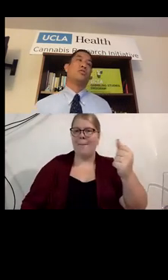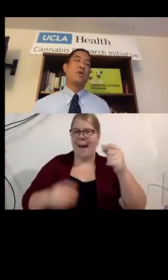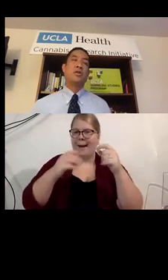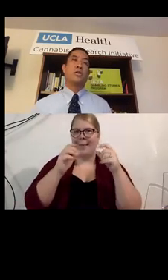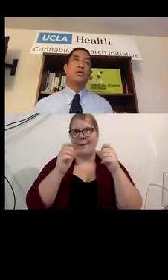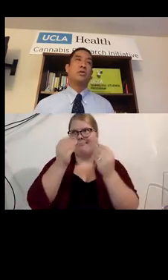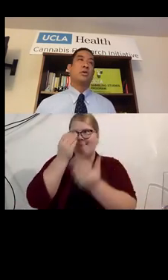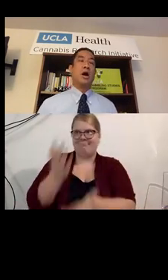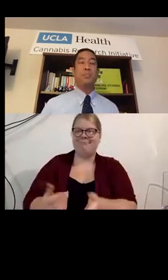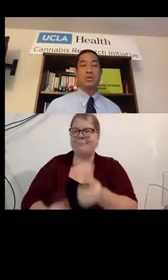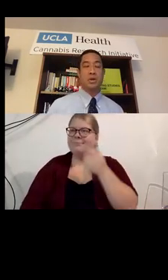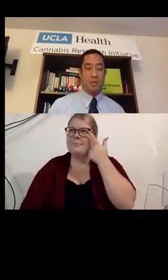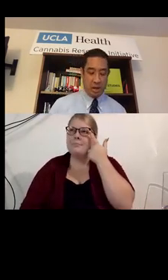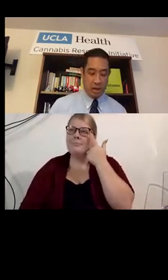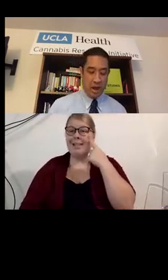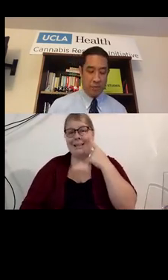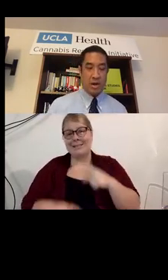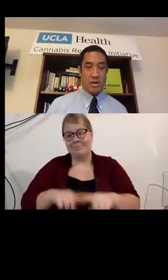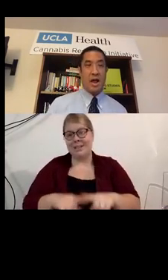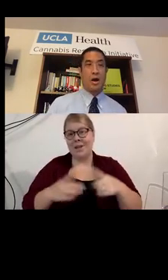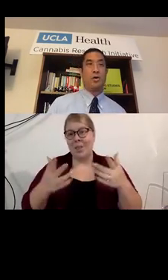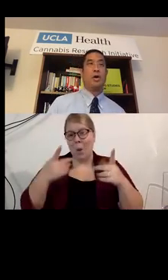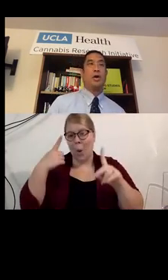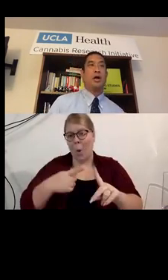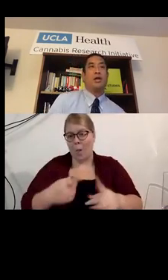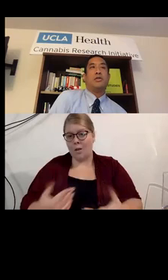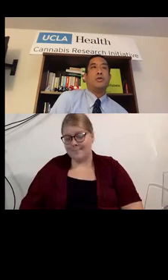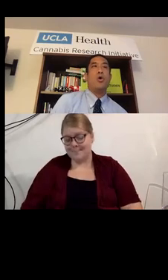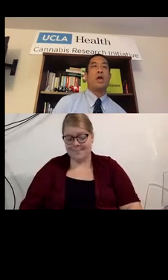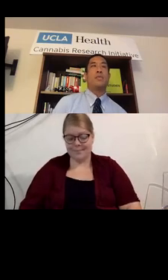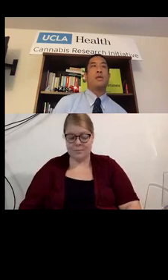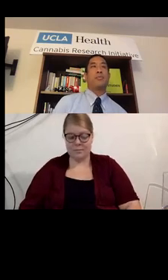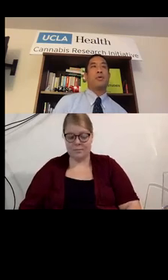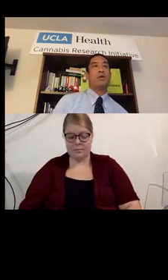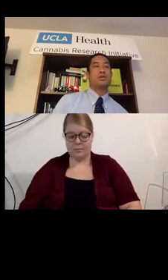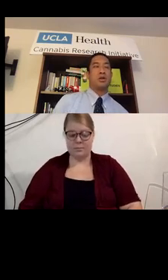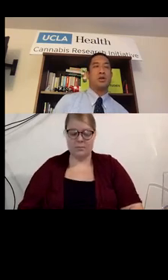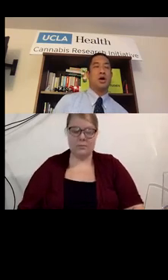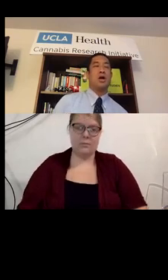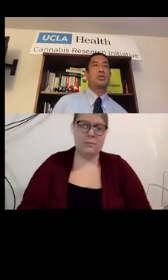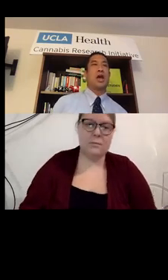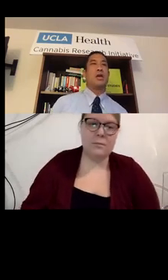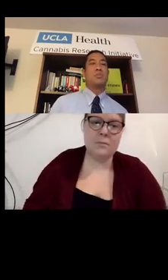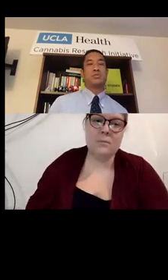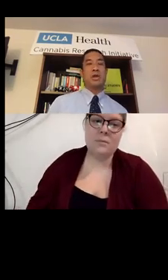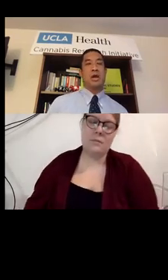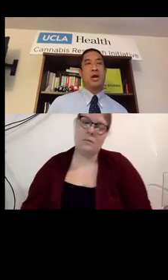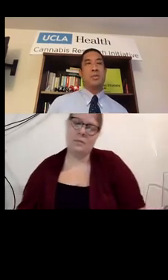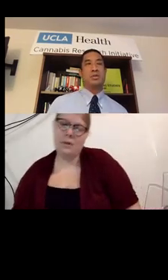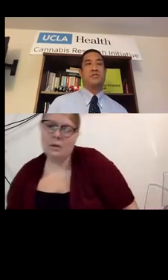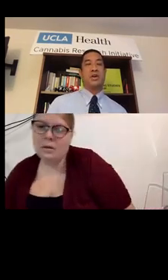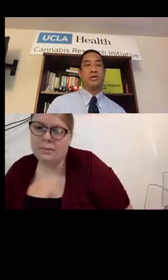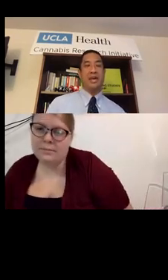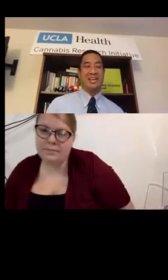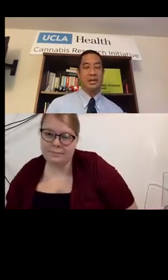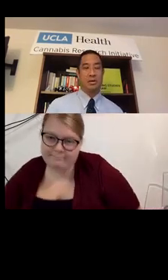what you're trying to accomplish. I mean, again, right now, no gaming operator is going to touch cannabis right now because